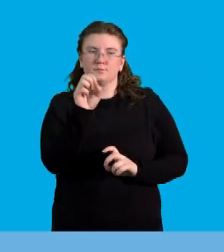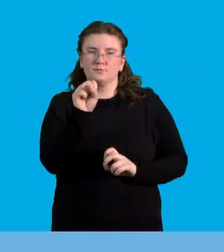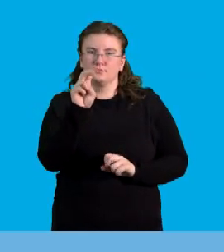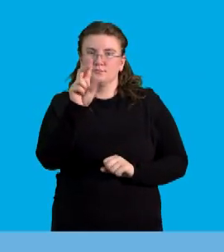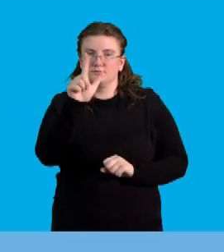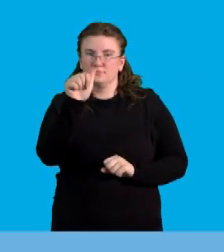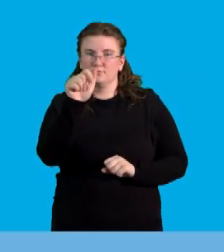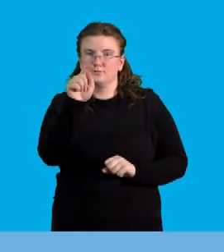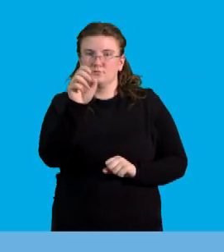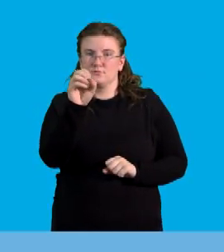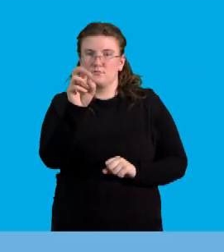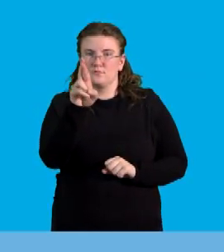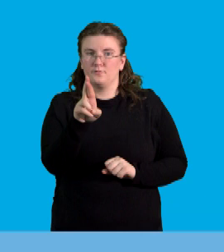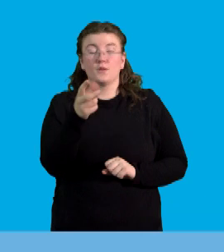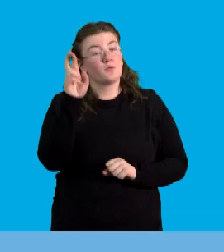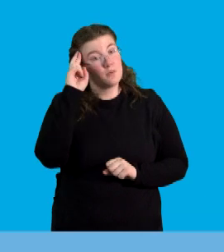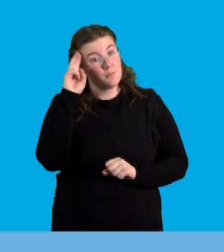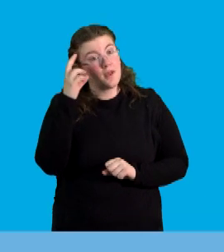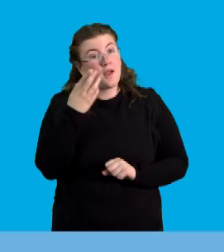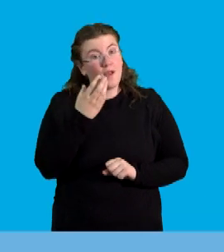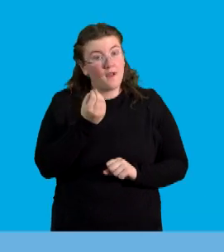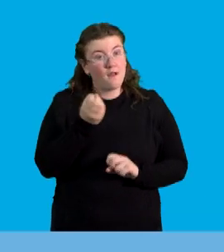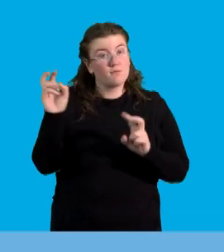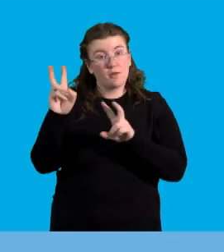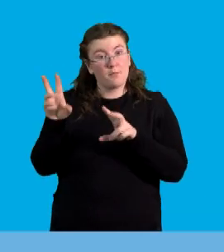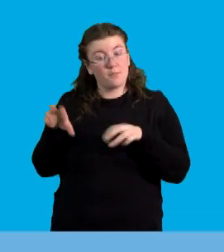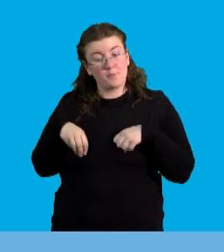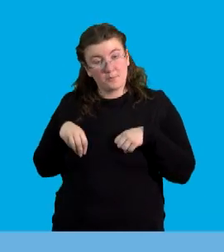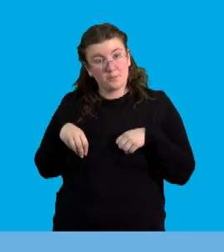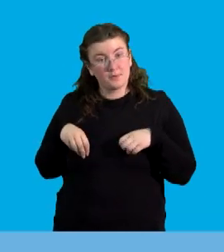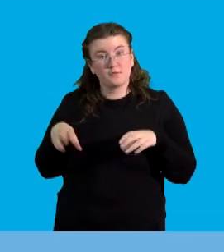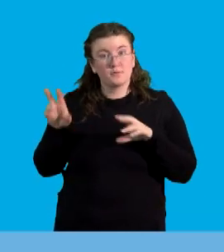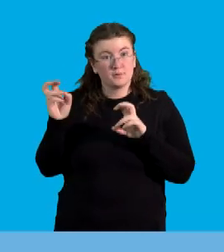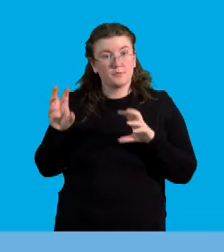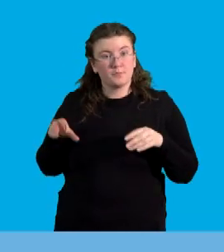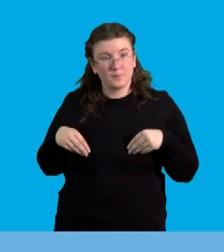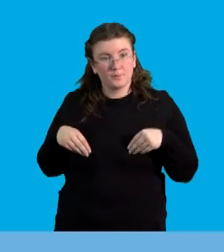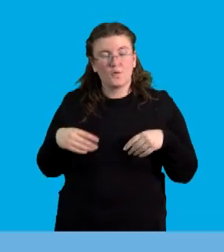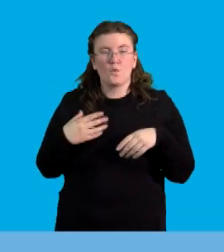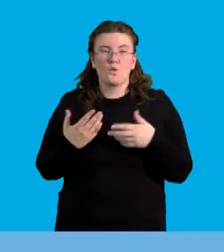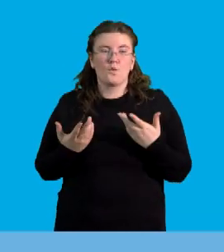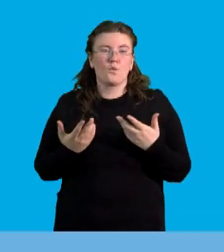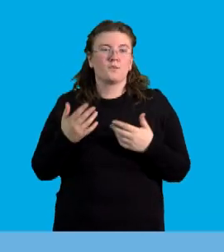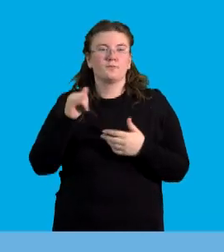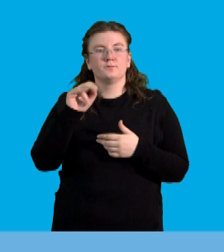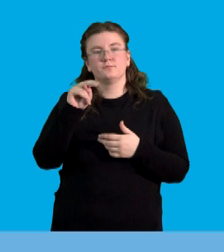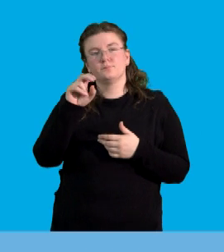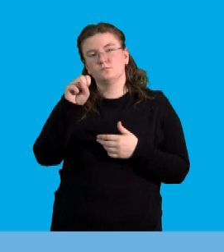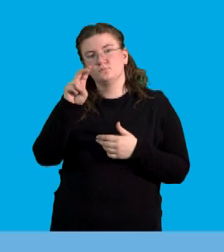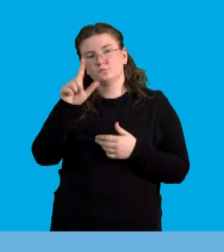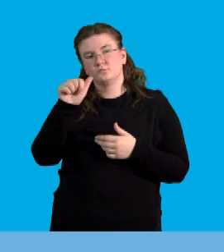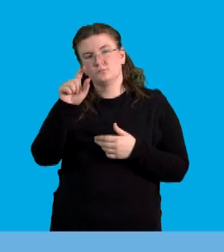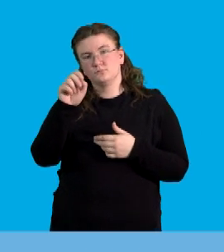electrical insulator. Remember, we have conductors, we have non-conductors, which are sometimes referred to as insulators, and then we